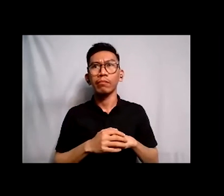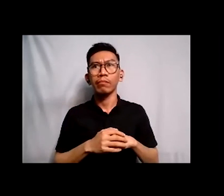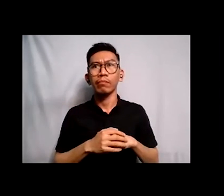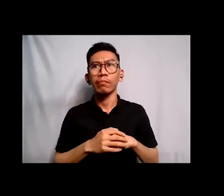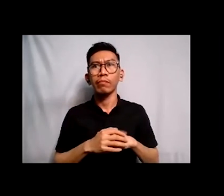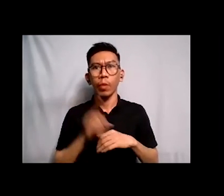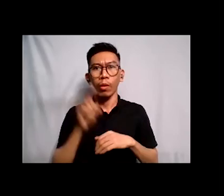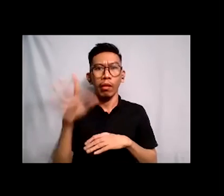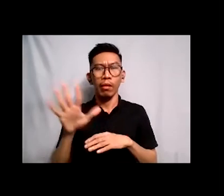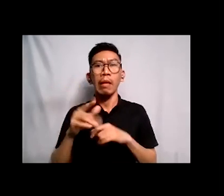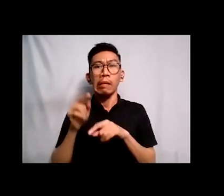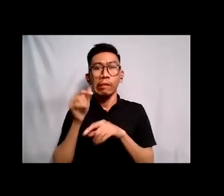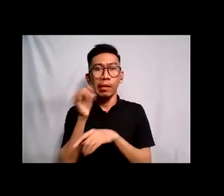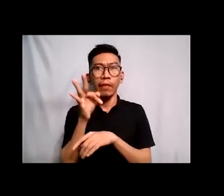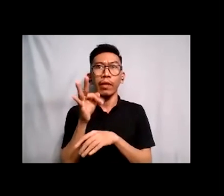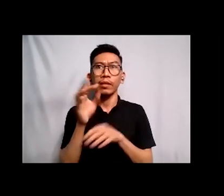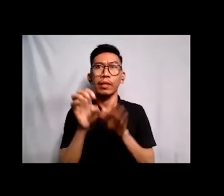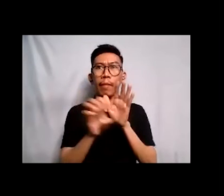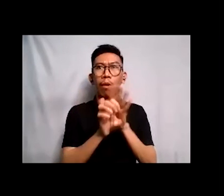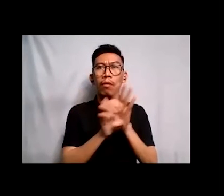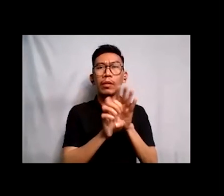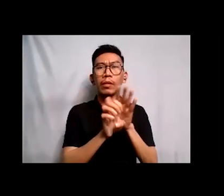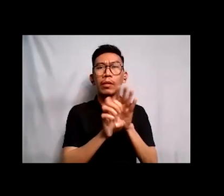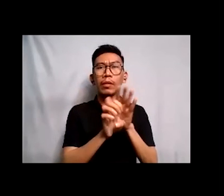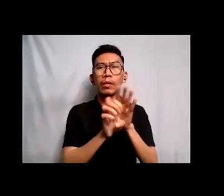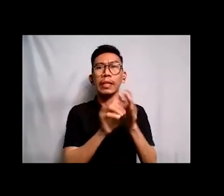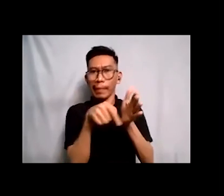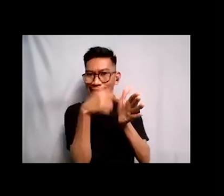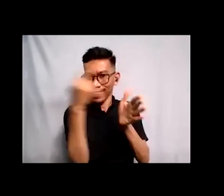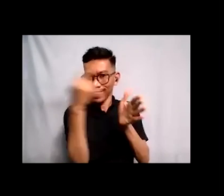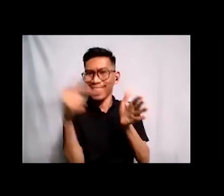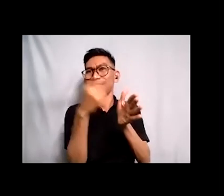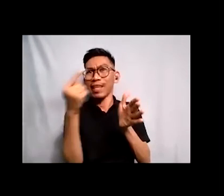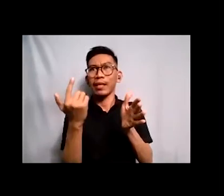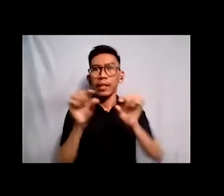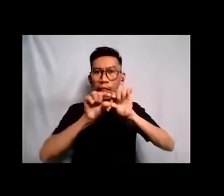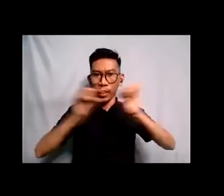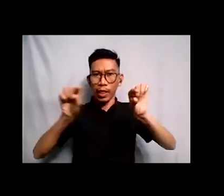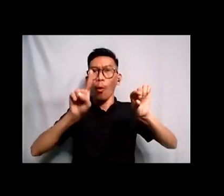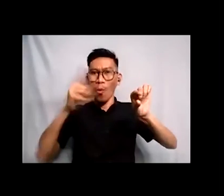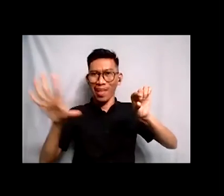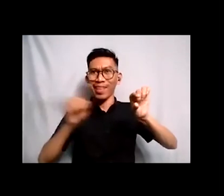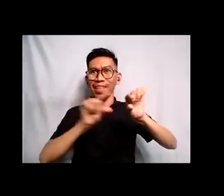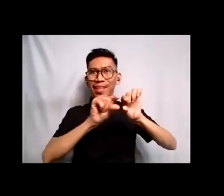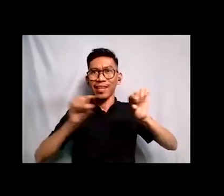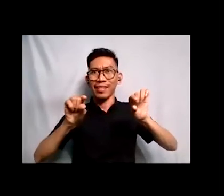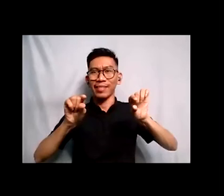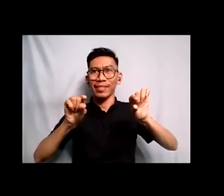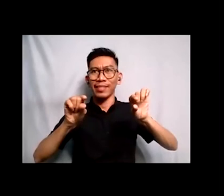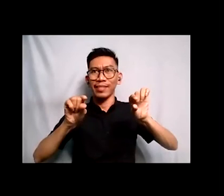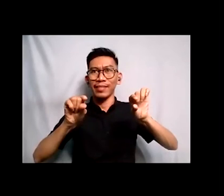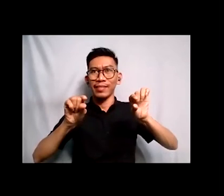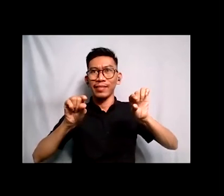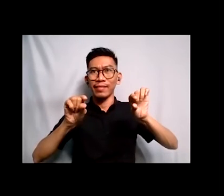But if you signed it, like in some of the cases where you have stick as one movement and then in